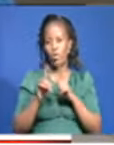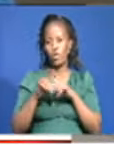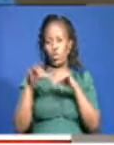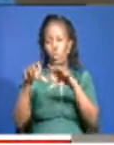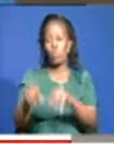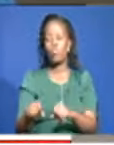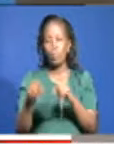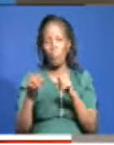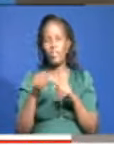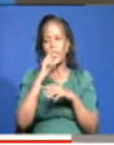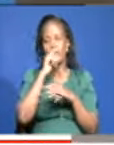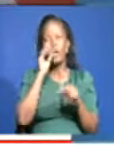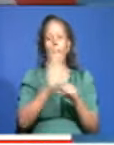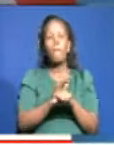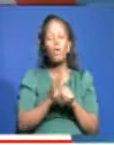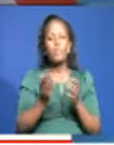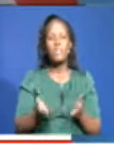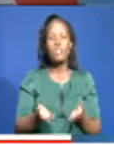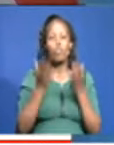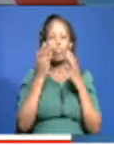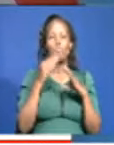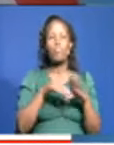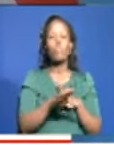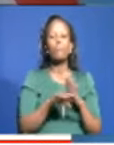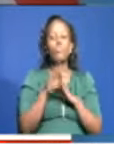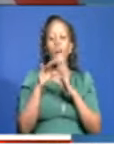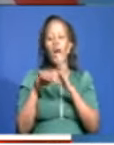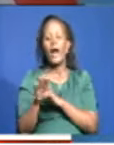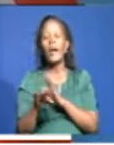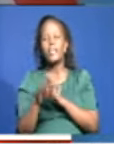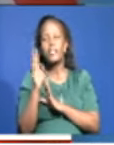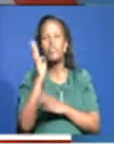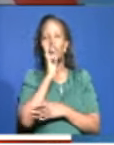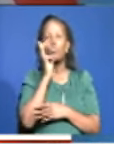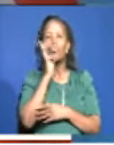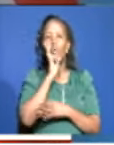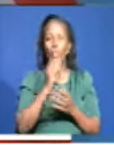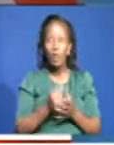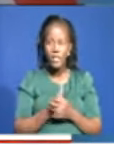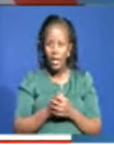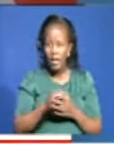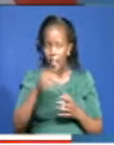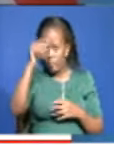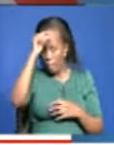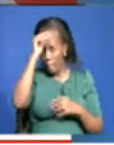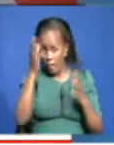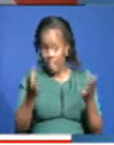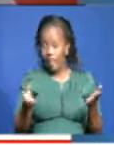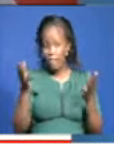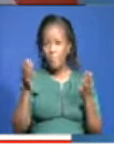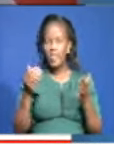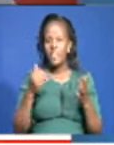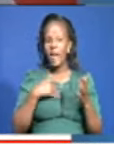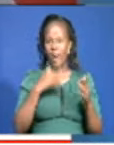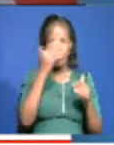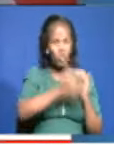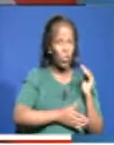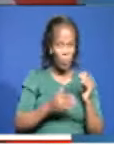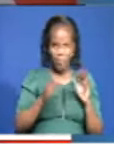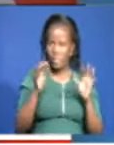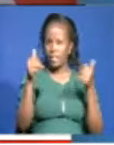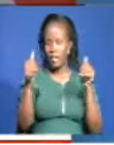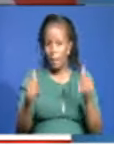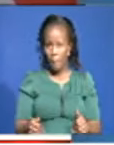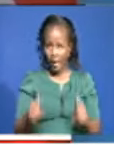enhance access to water. Government never stops, even for 1 second. And so going forward, if you require any sort of